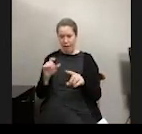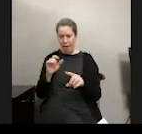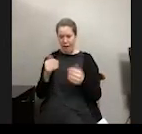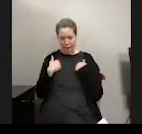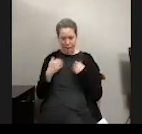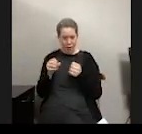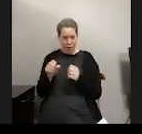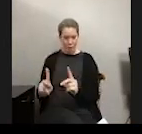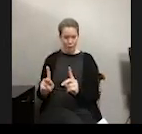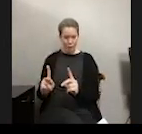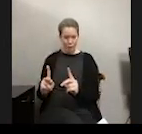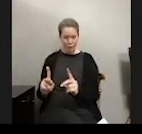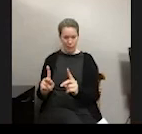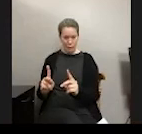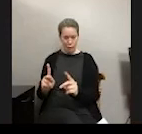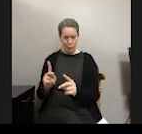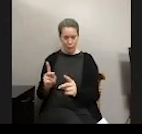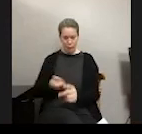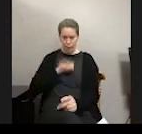to apply to a public art